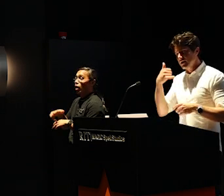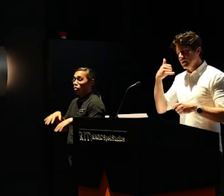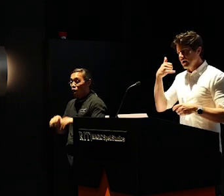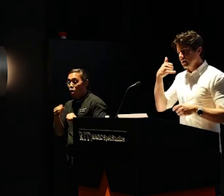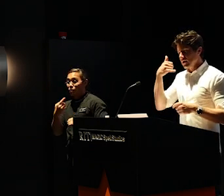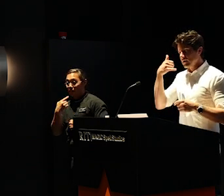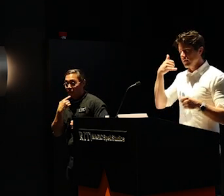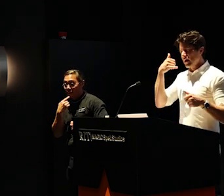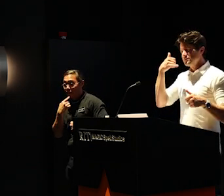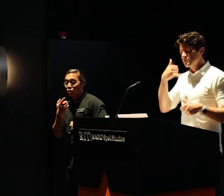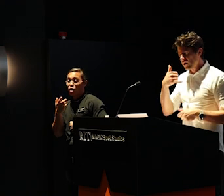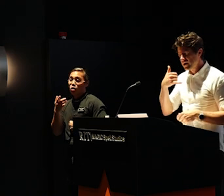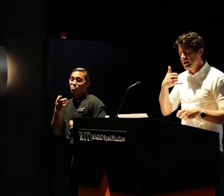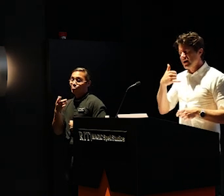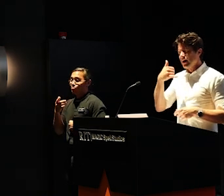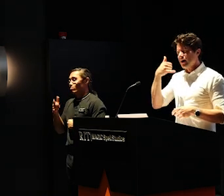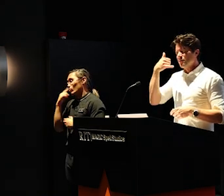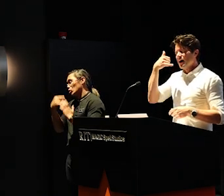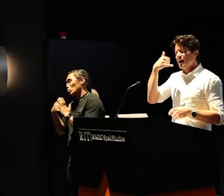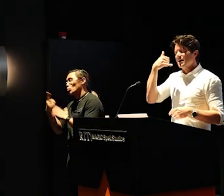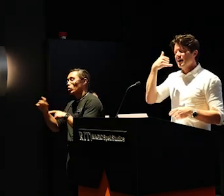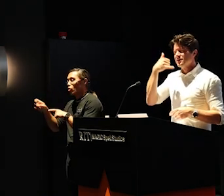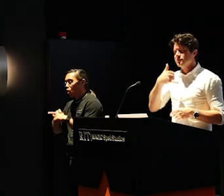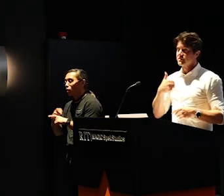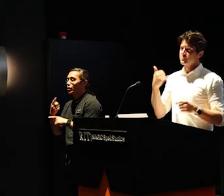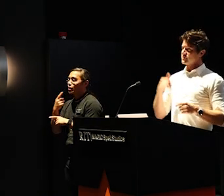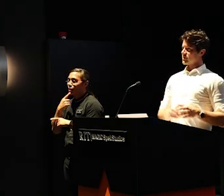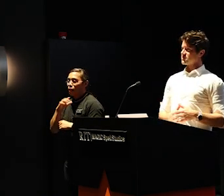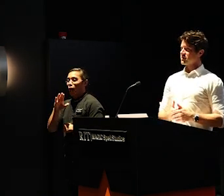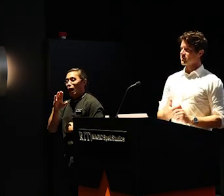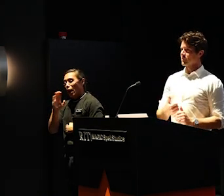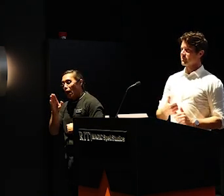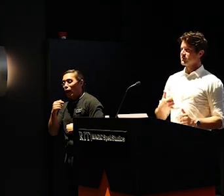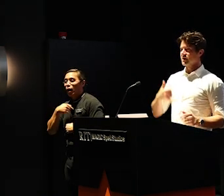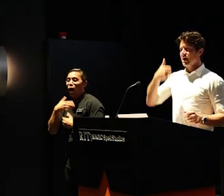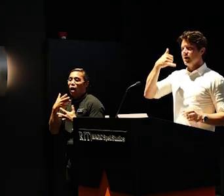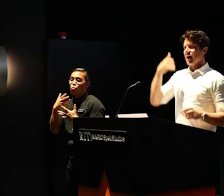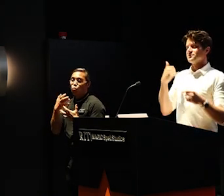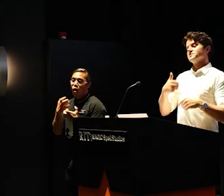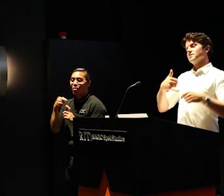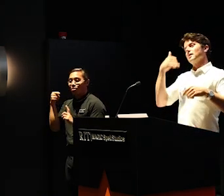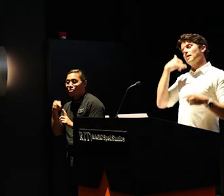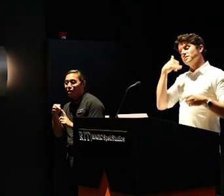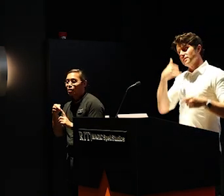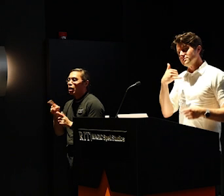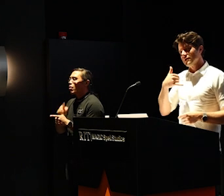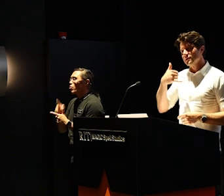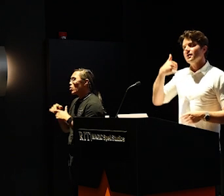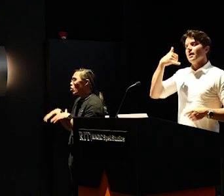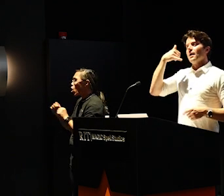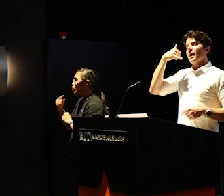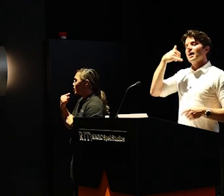would be like, I'm sorry, I can do, because they were taught to speak in the affirmative. They're saying, actually, I like a table